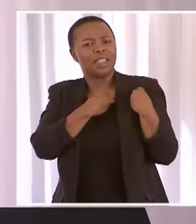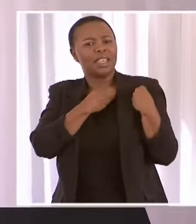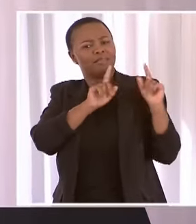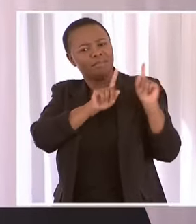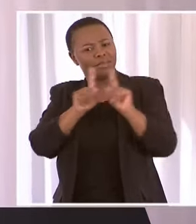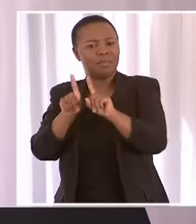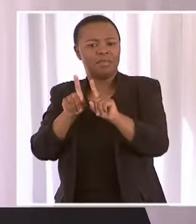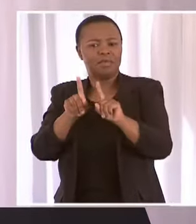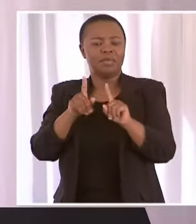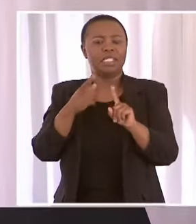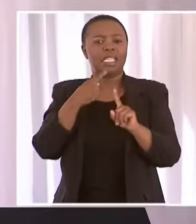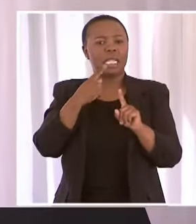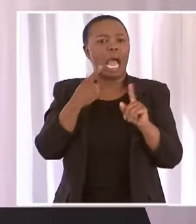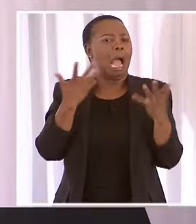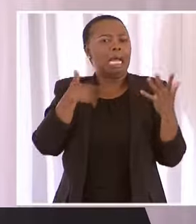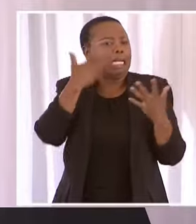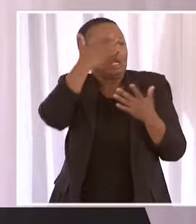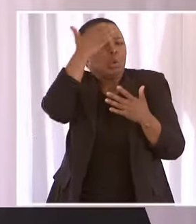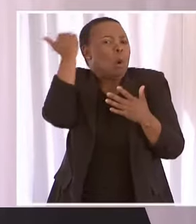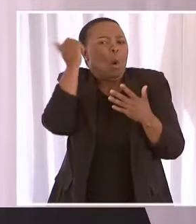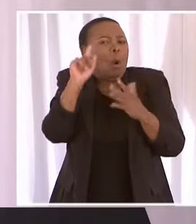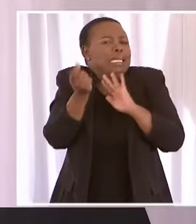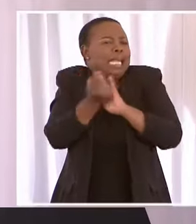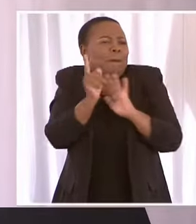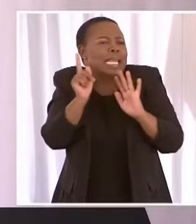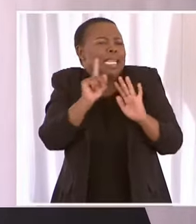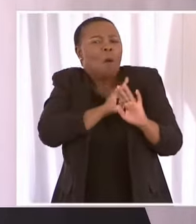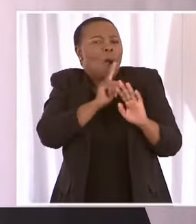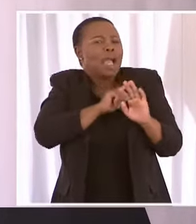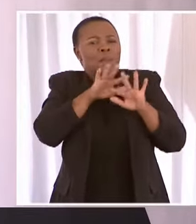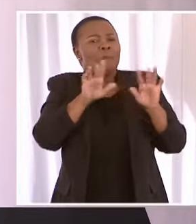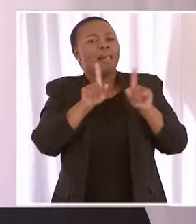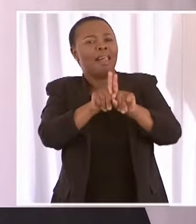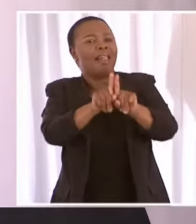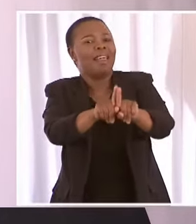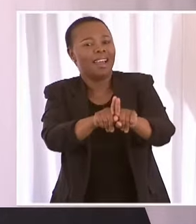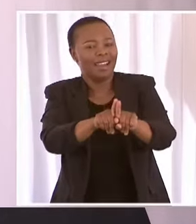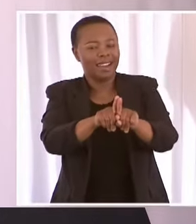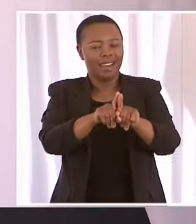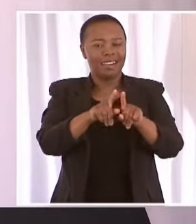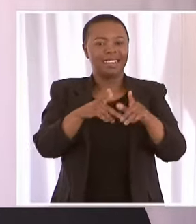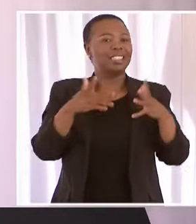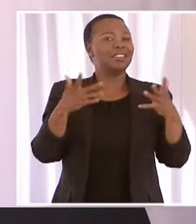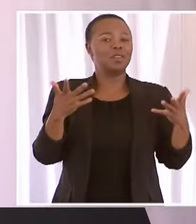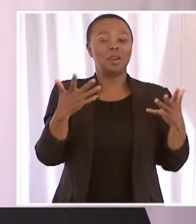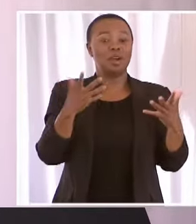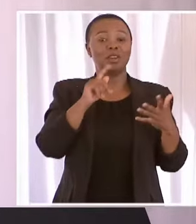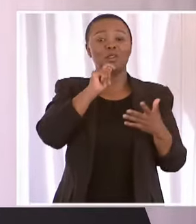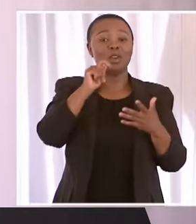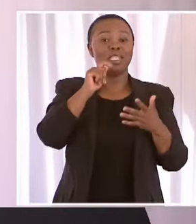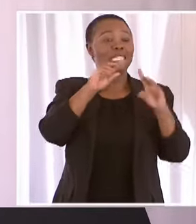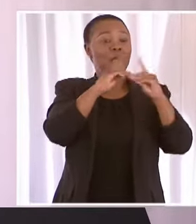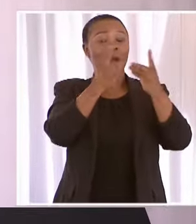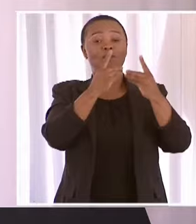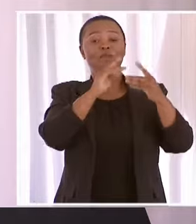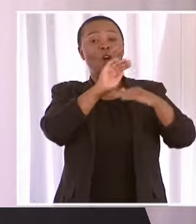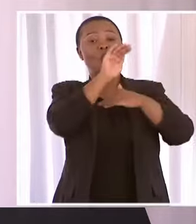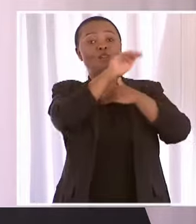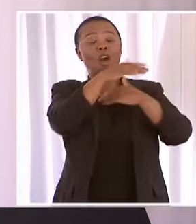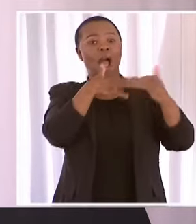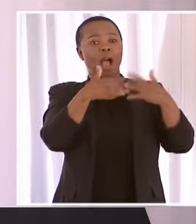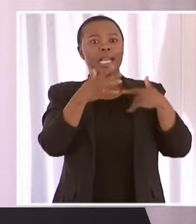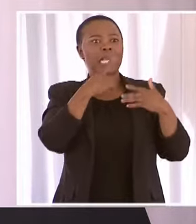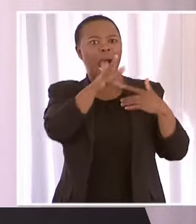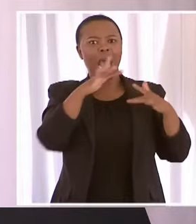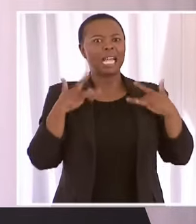invited. He said, I have absolutely no idea what's happening. So, honestly, to any protocol people here from the Department of Foreign Affairs, how you survived